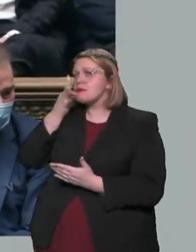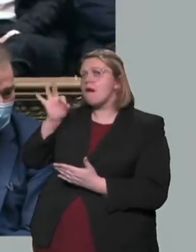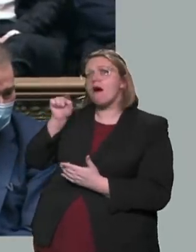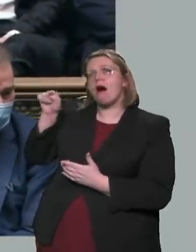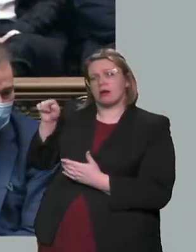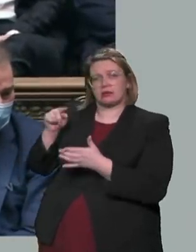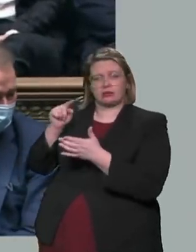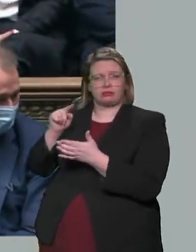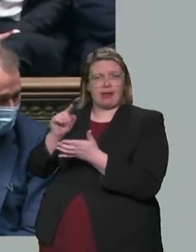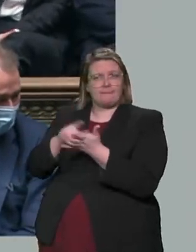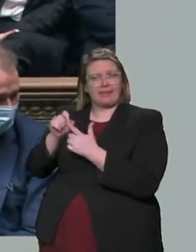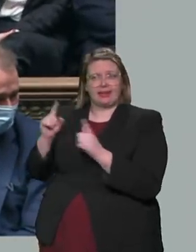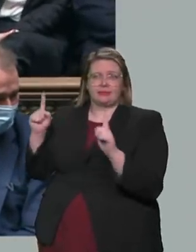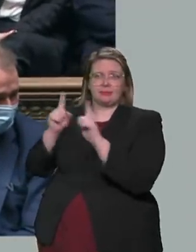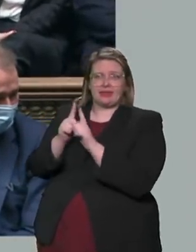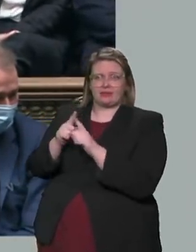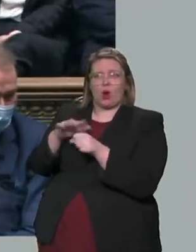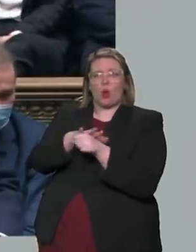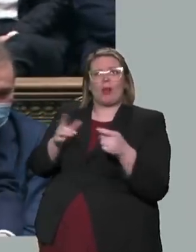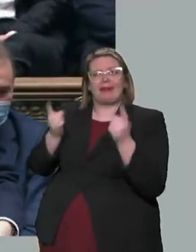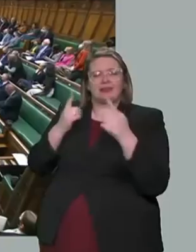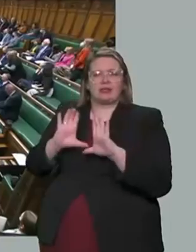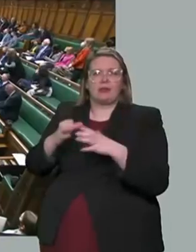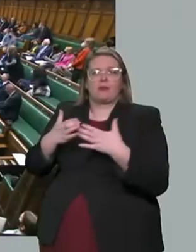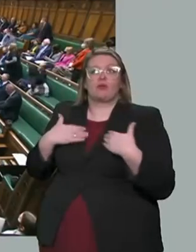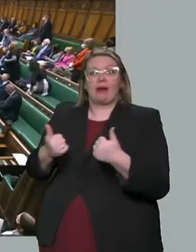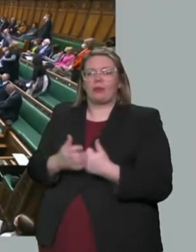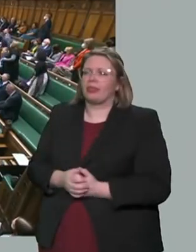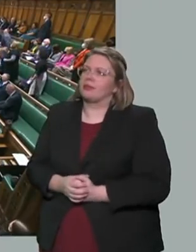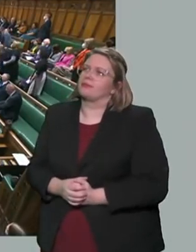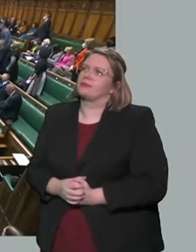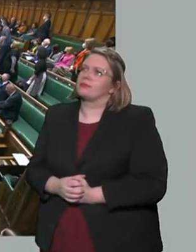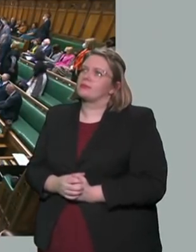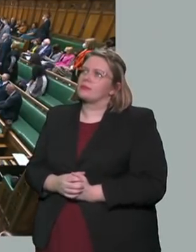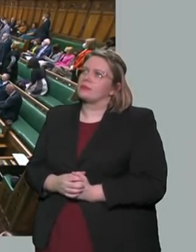as soon as it can be arranged with the relevant Minister in the Department of Health?